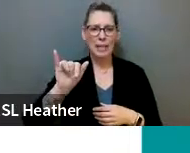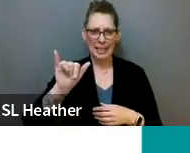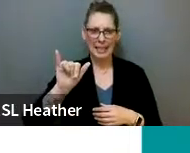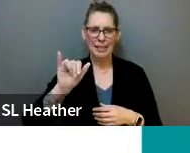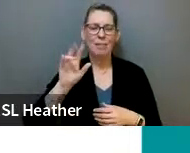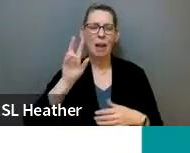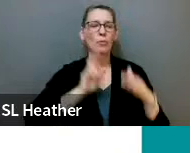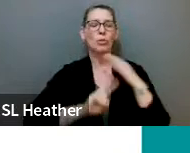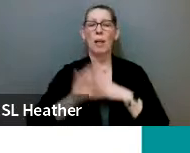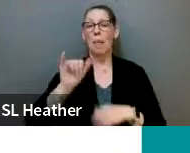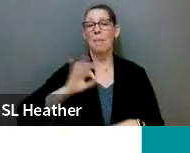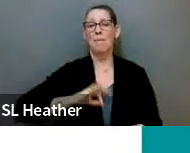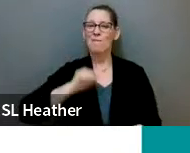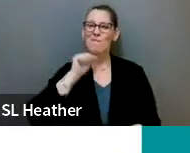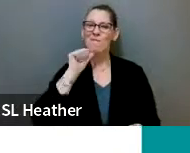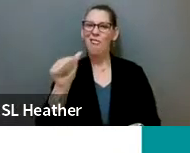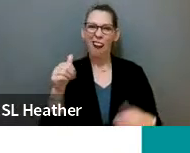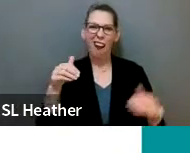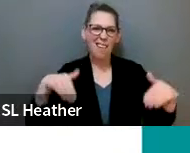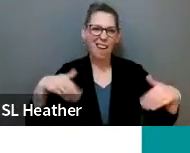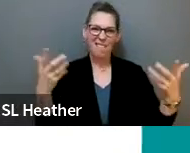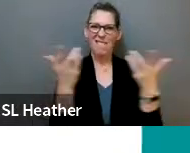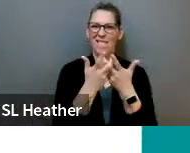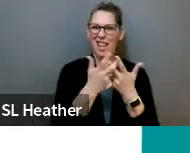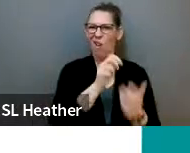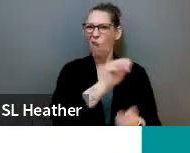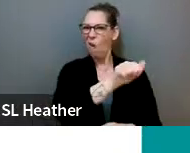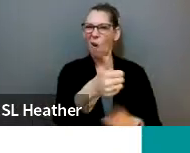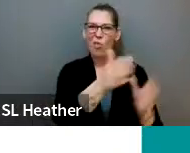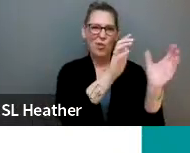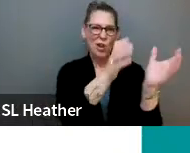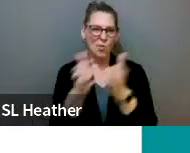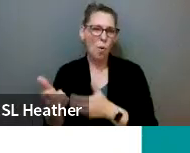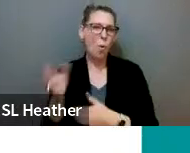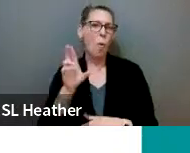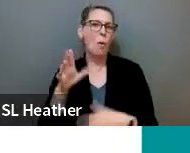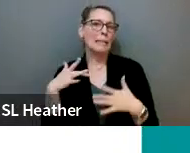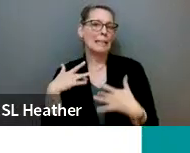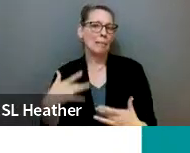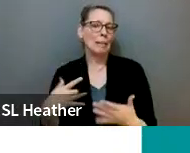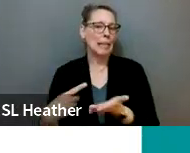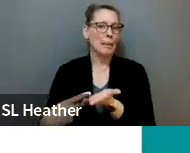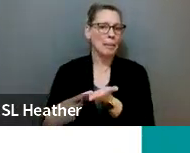benefits that don't quite fit into other categories or typical mitigation work.